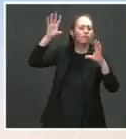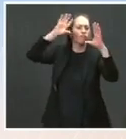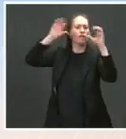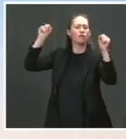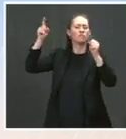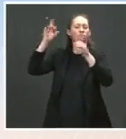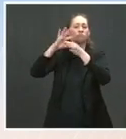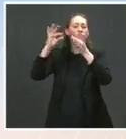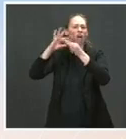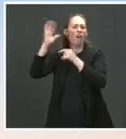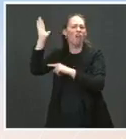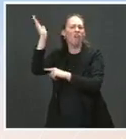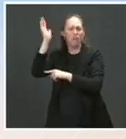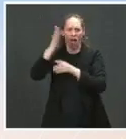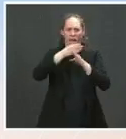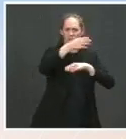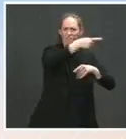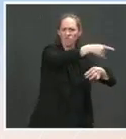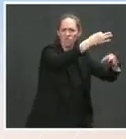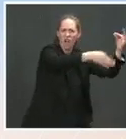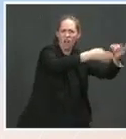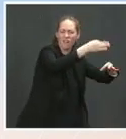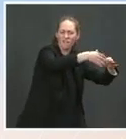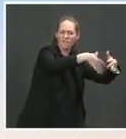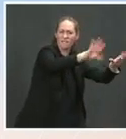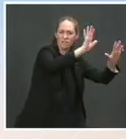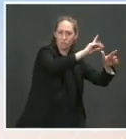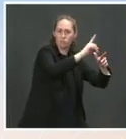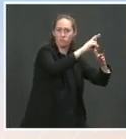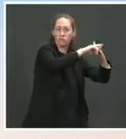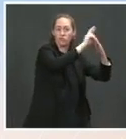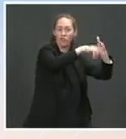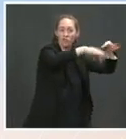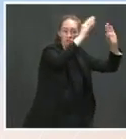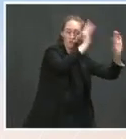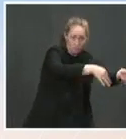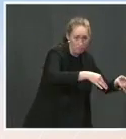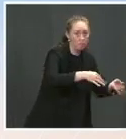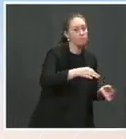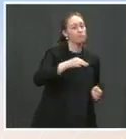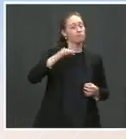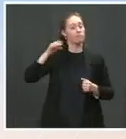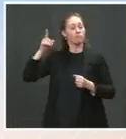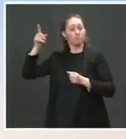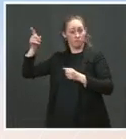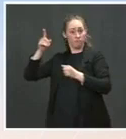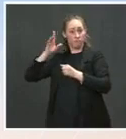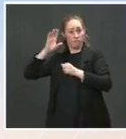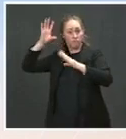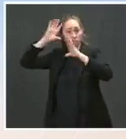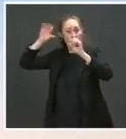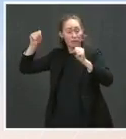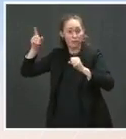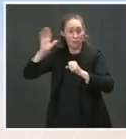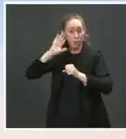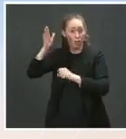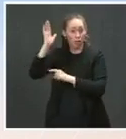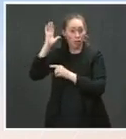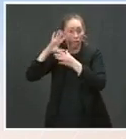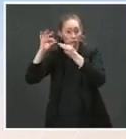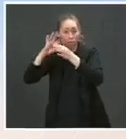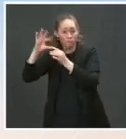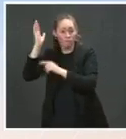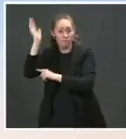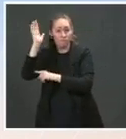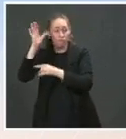the outcome of the trial. The president hasn't delivered a speech yet, though, on race relations or policing. So why not, and why wouldn't